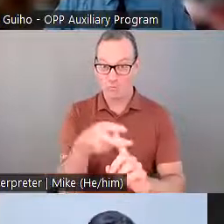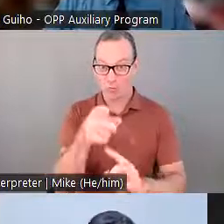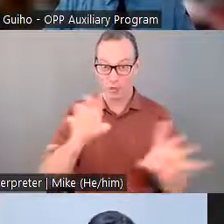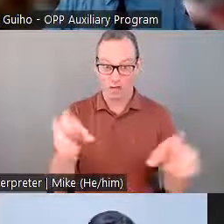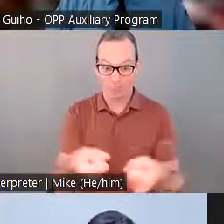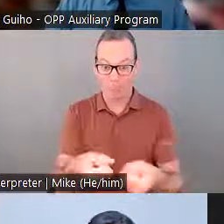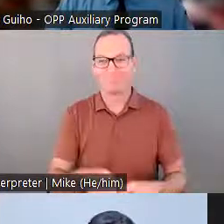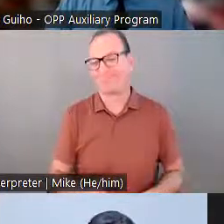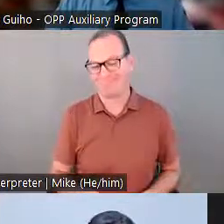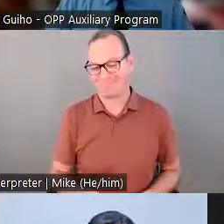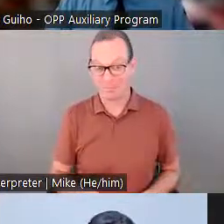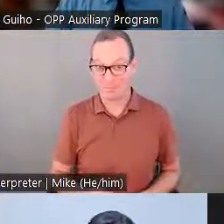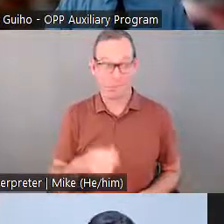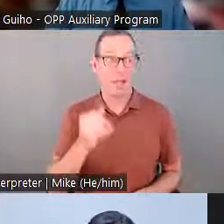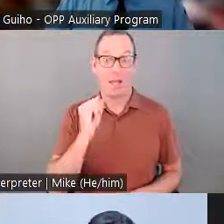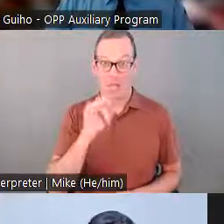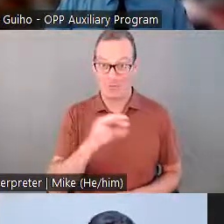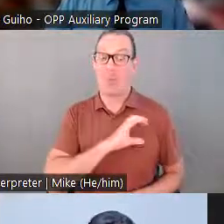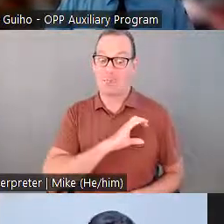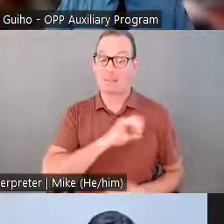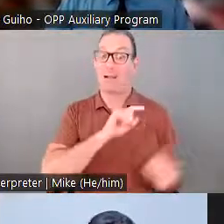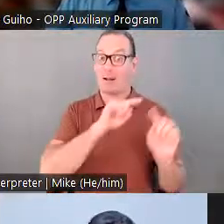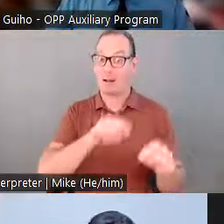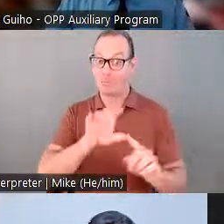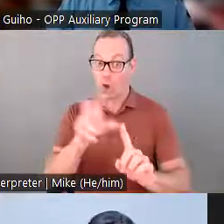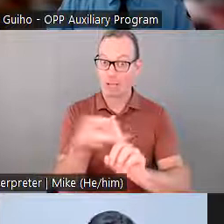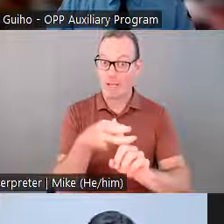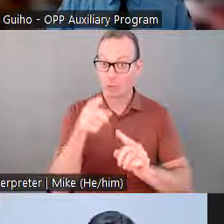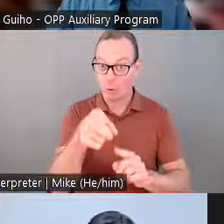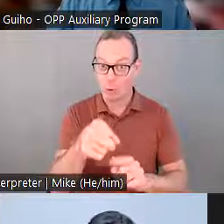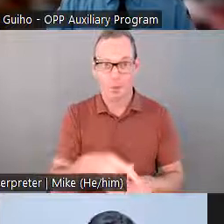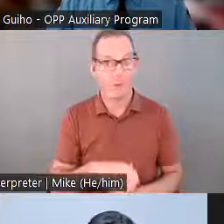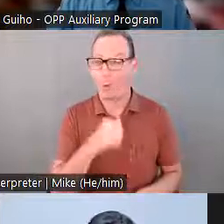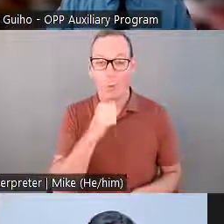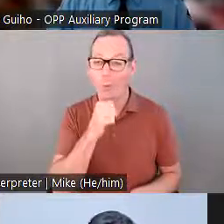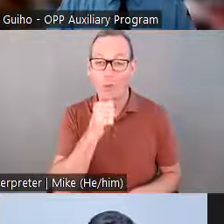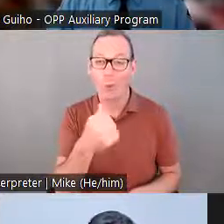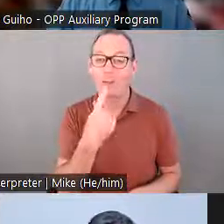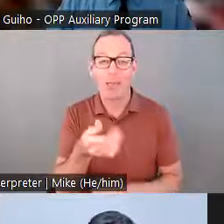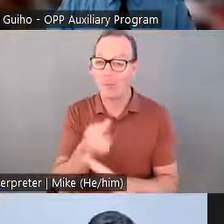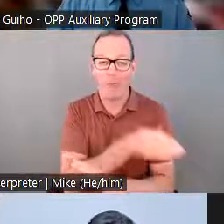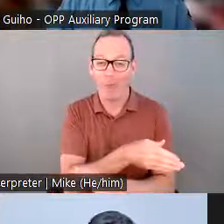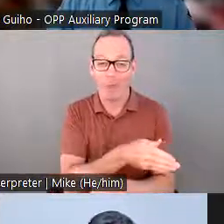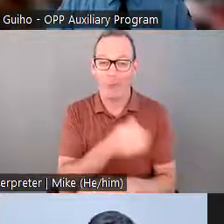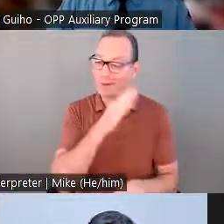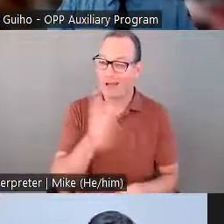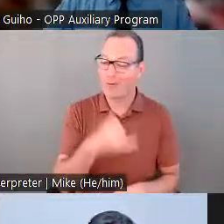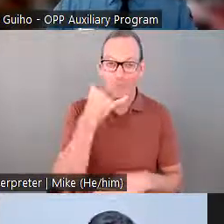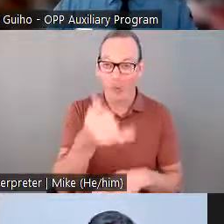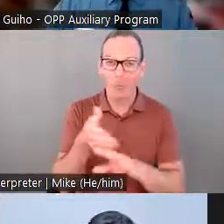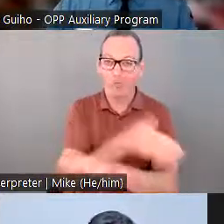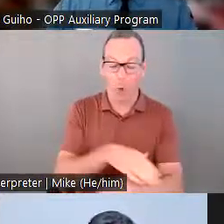happen. If the police are coming to arrest you, it's most likely going to be a surprise for you. So that's never, ever, ever advertised.